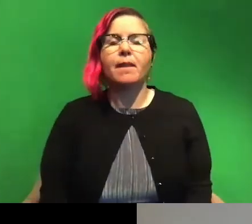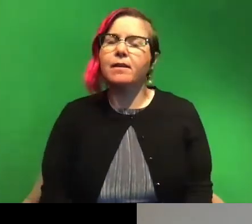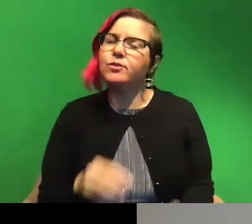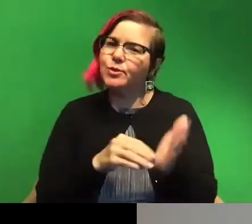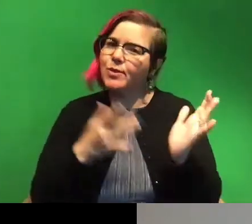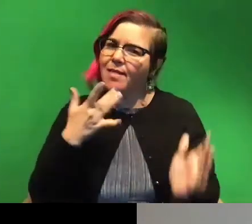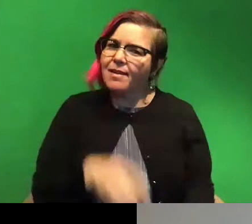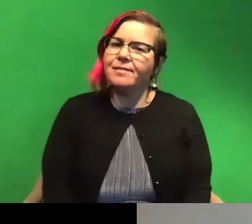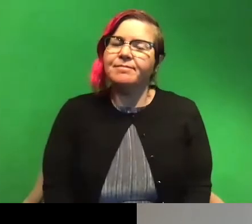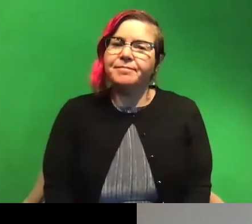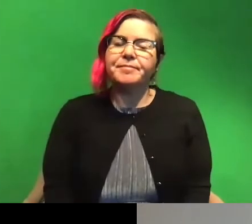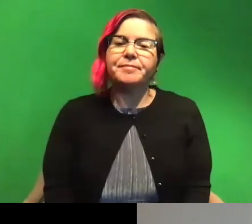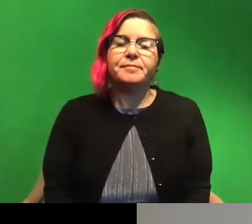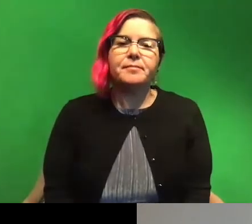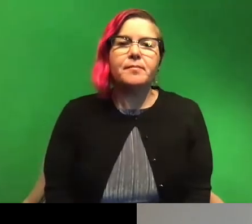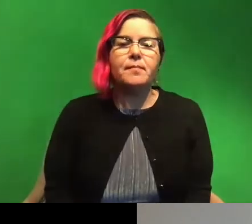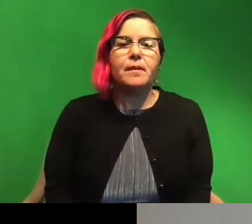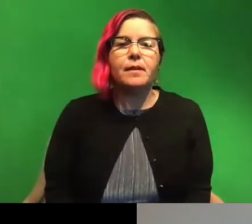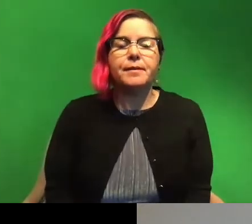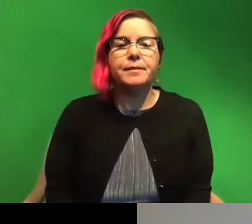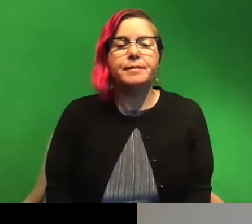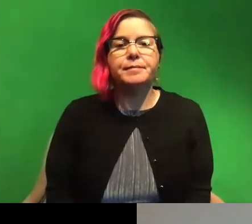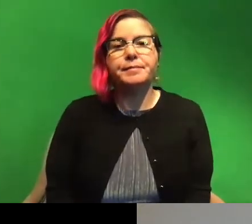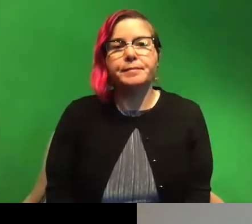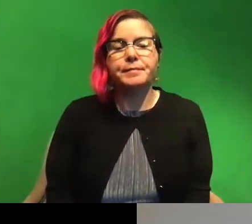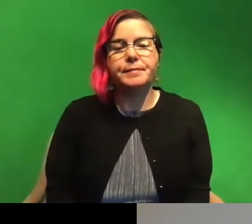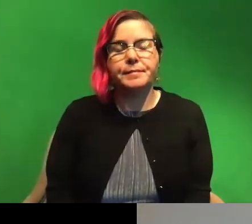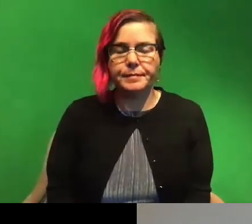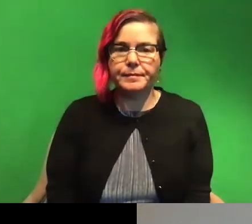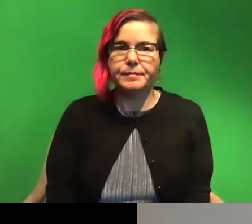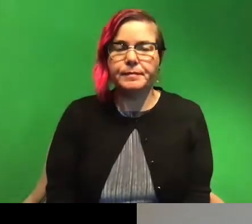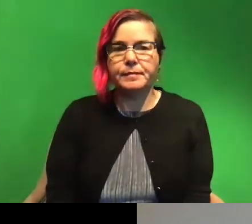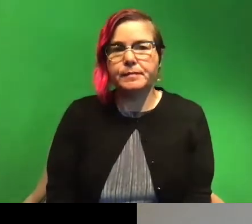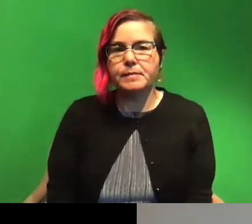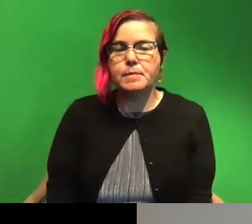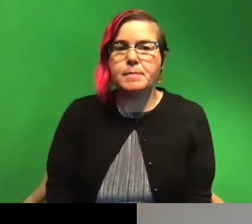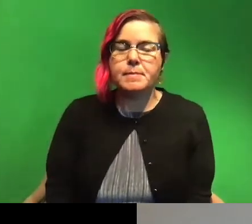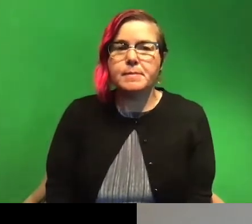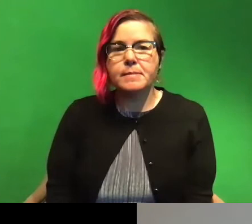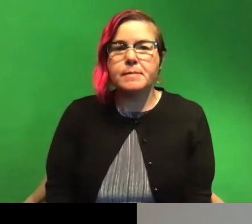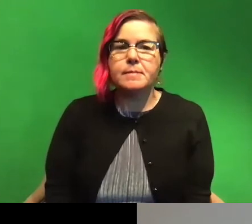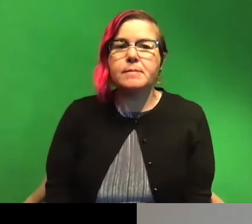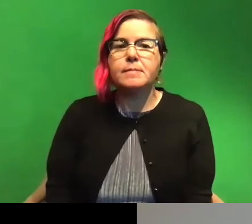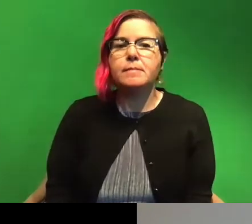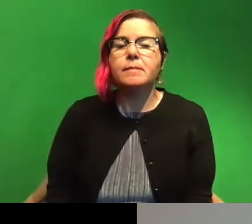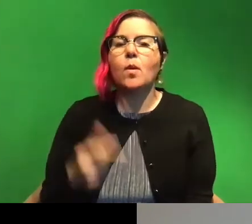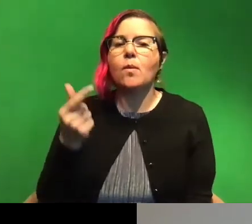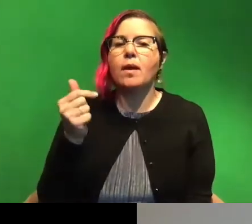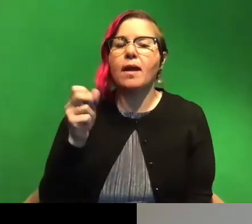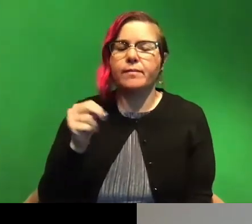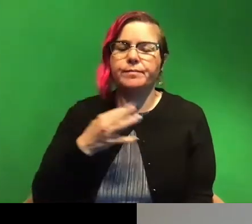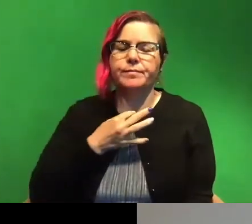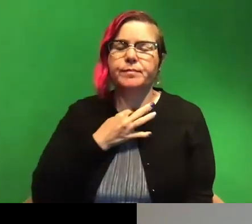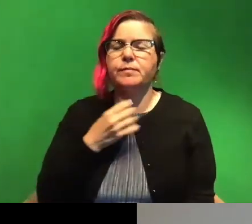That's awesome. All right. So let's see. What Gavin would like to know, what